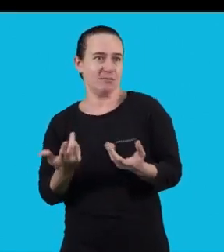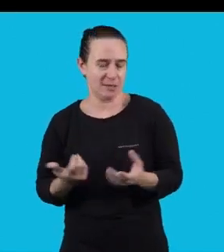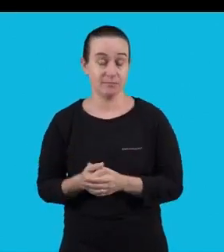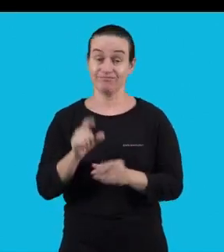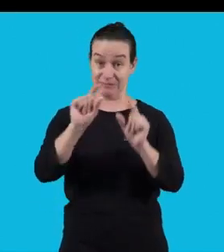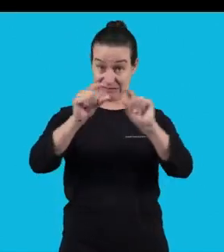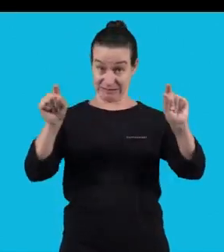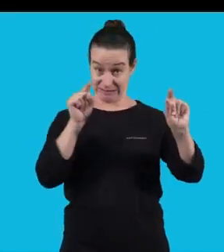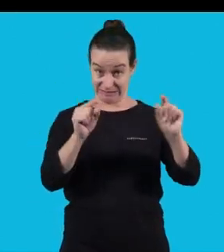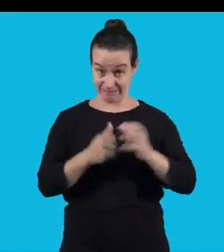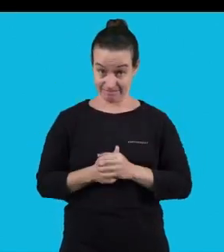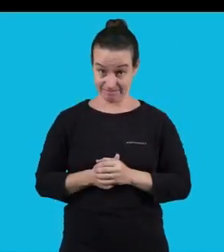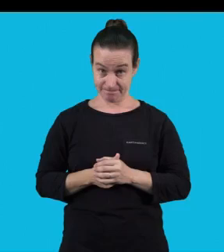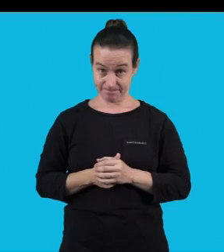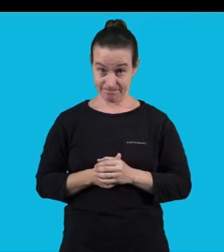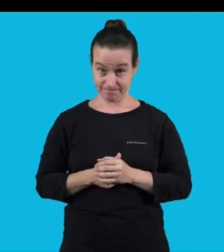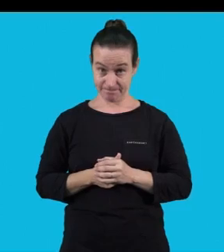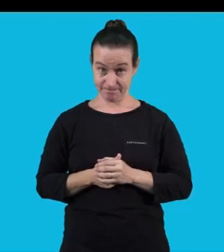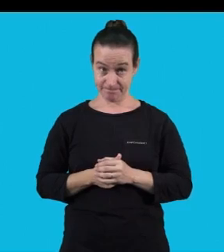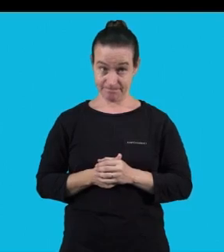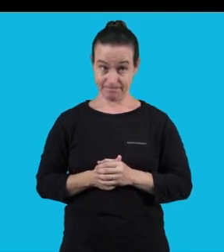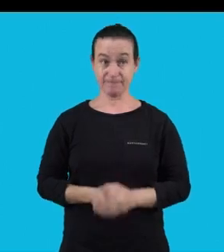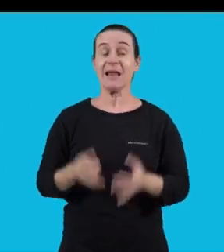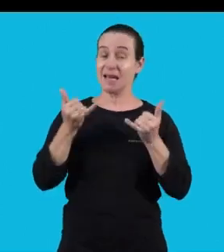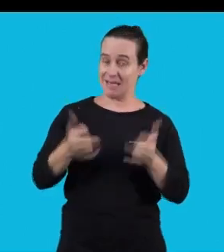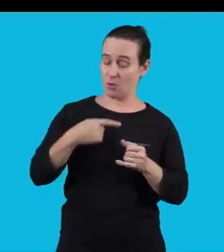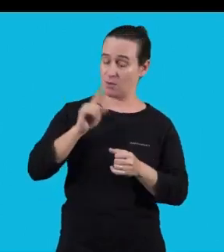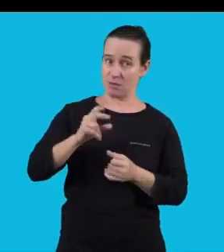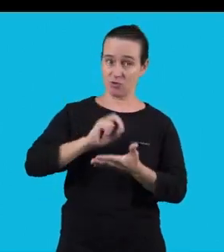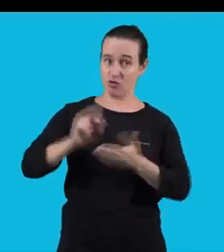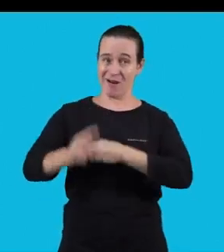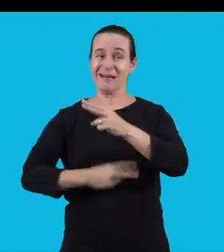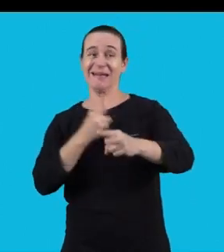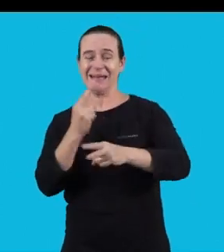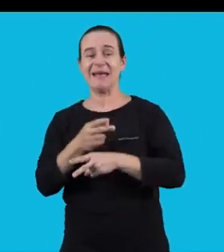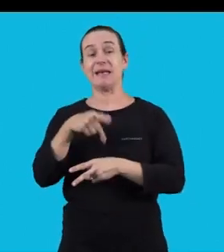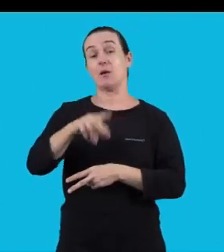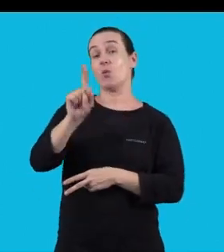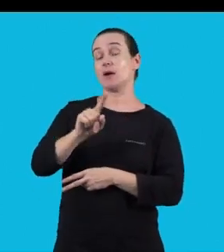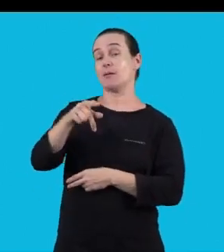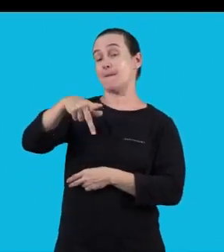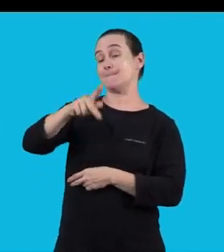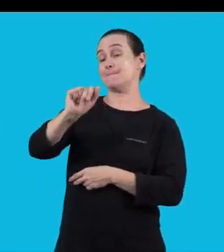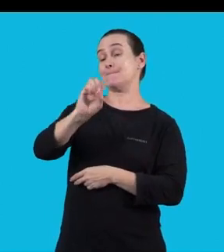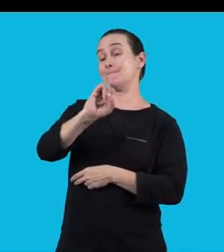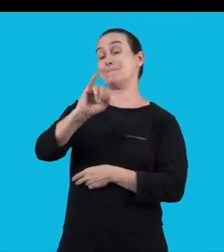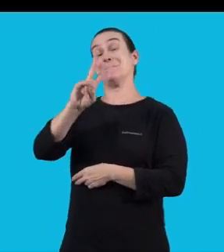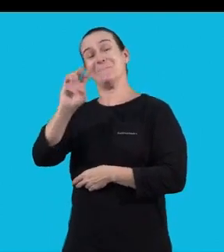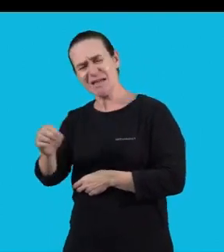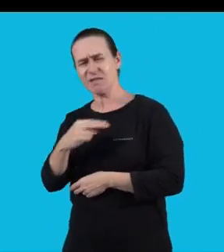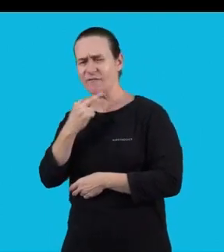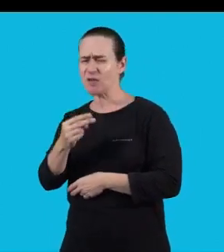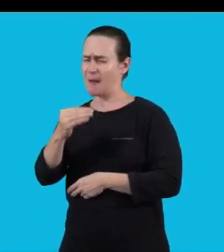the passive voice. Start by finding your verb, find the subject, find the object, and then begin with the